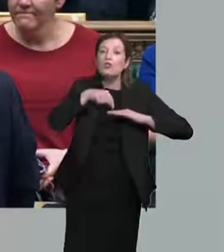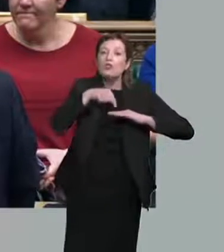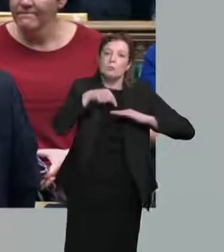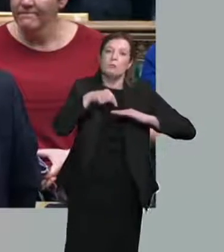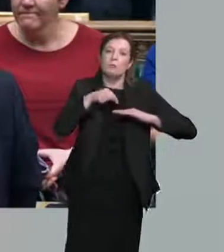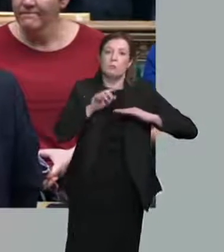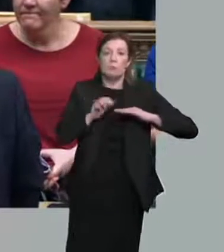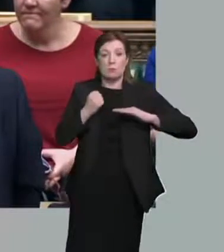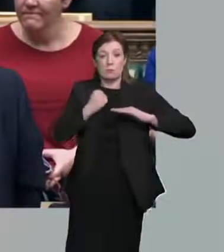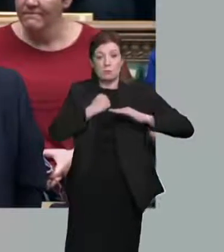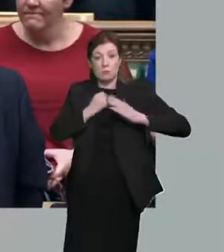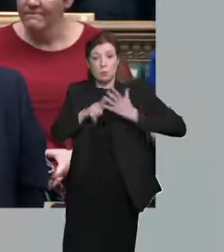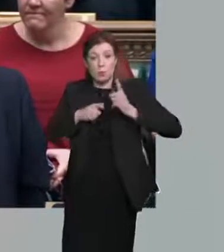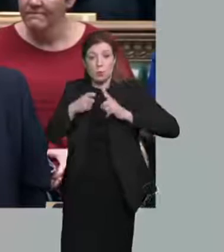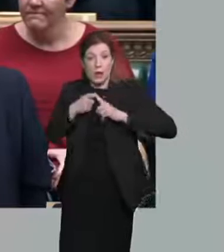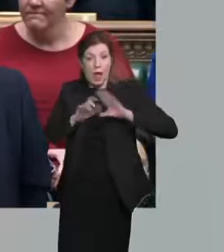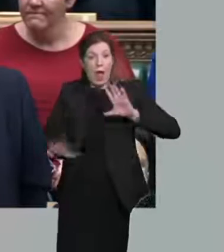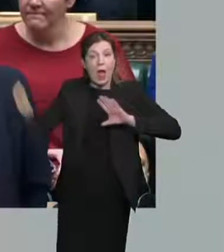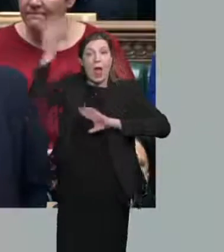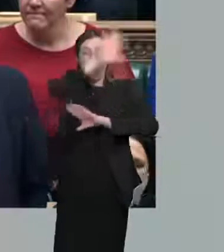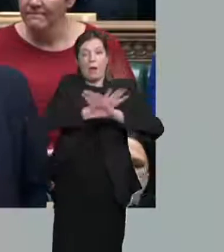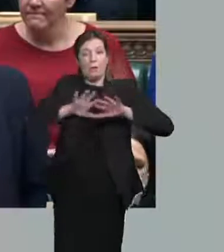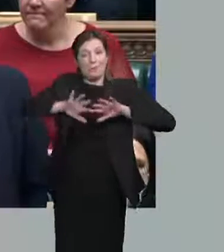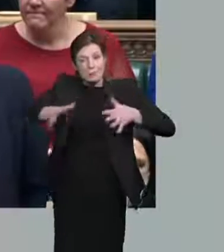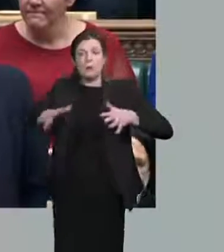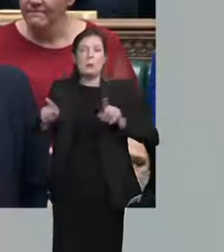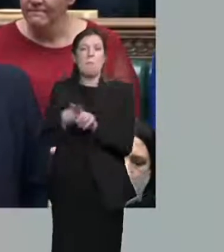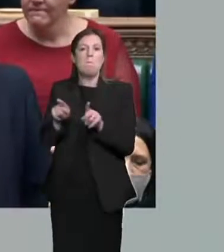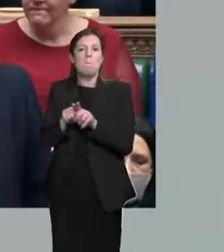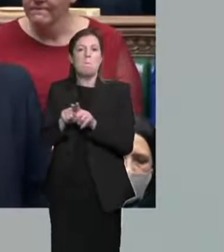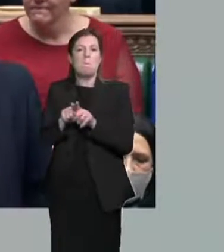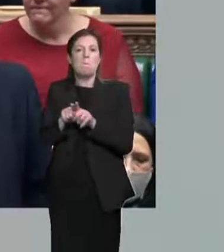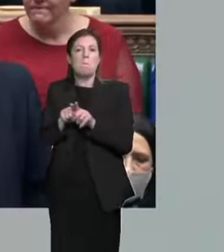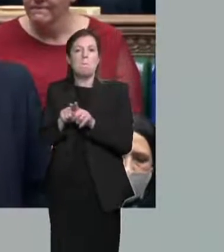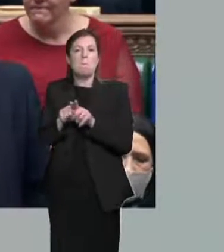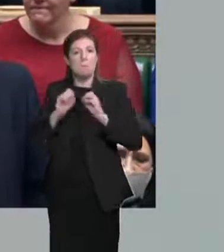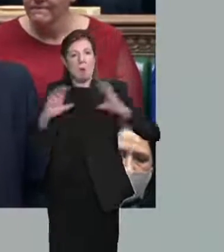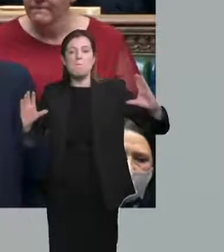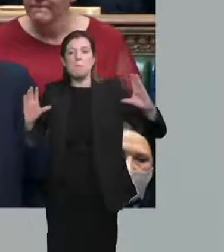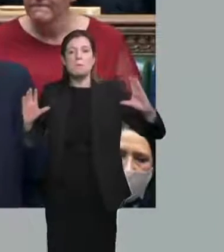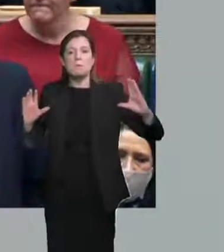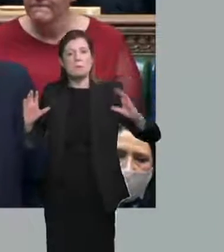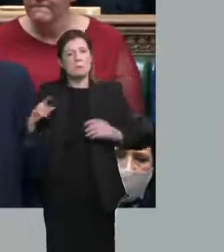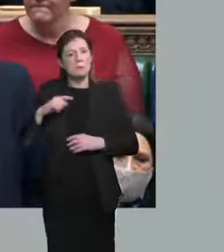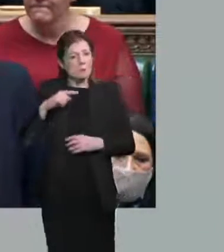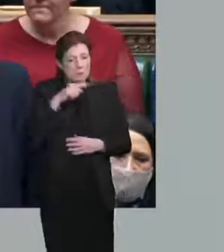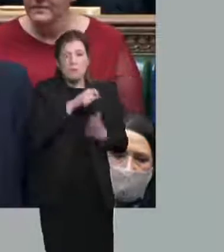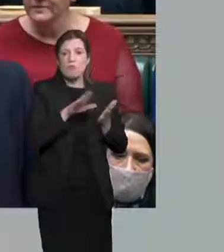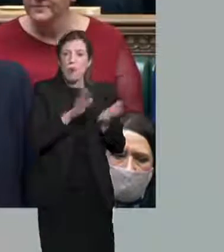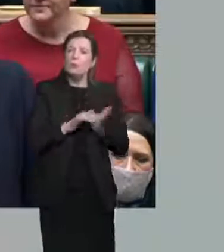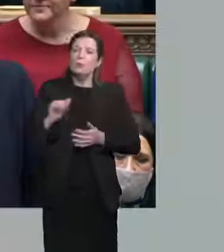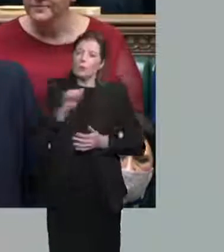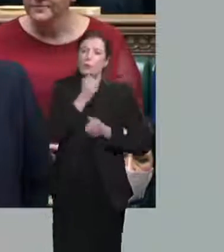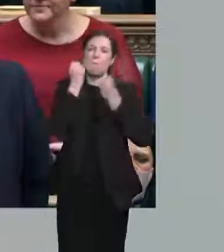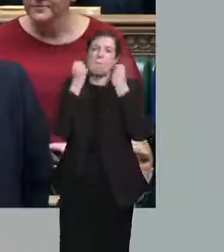UK international routes. Is he going to stand up for British workers or